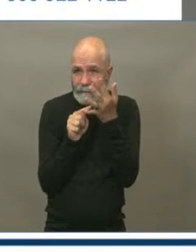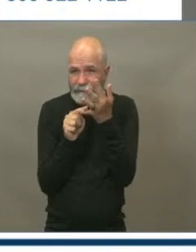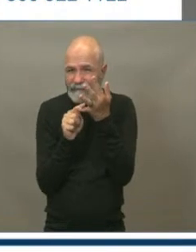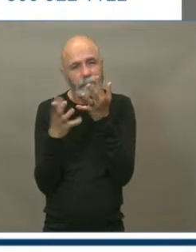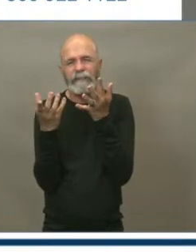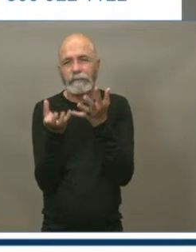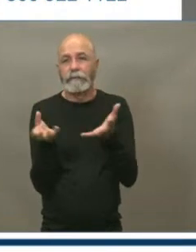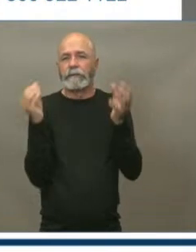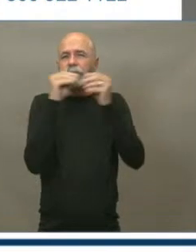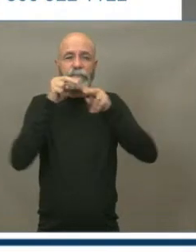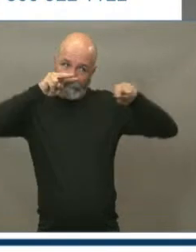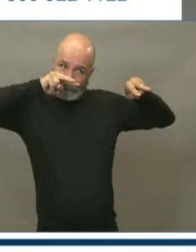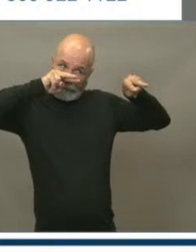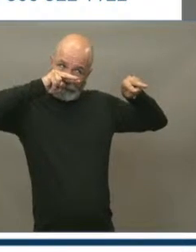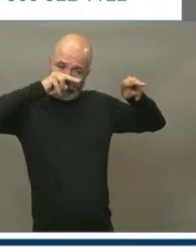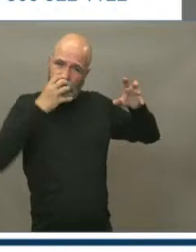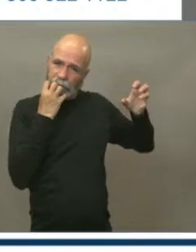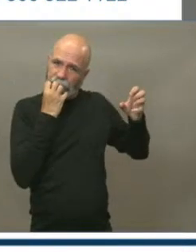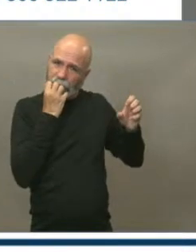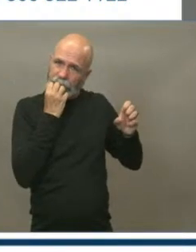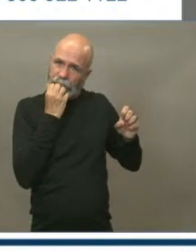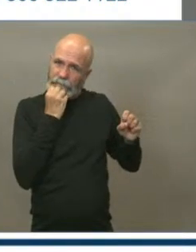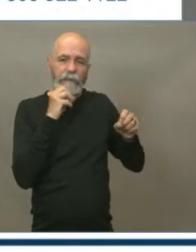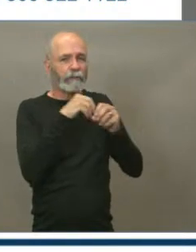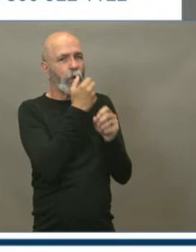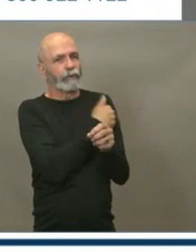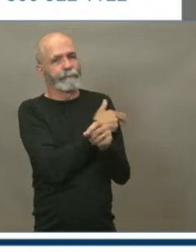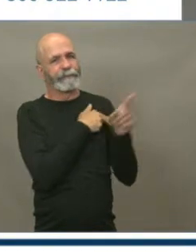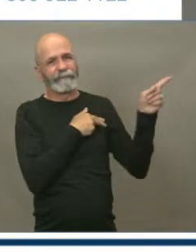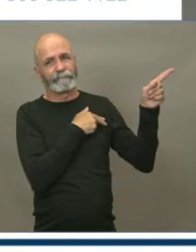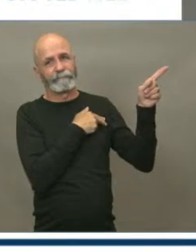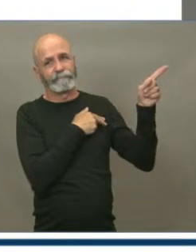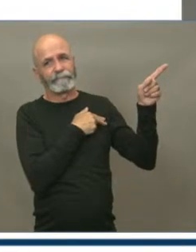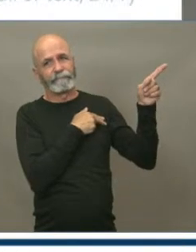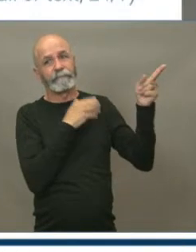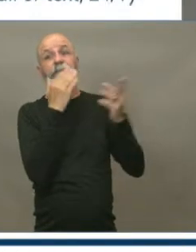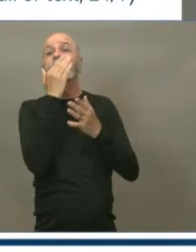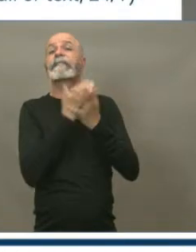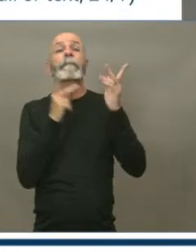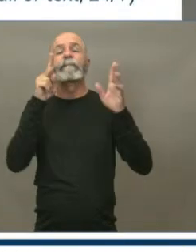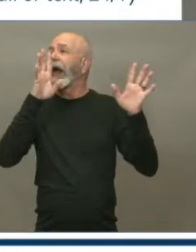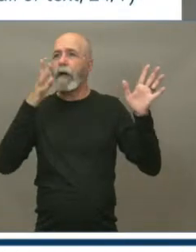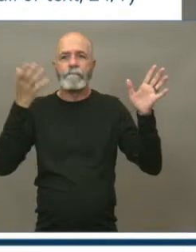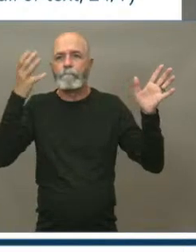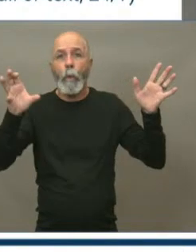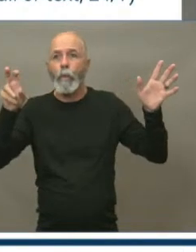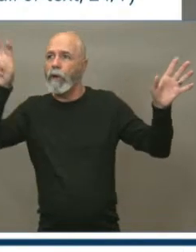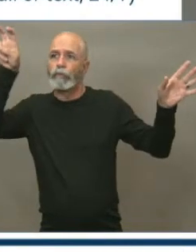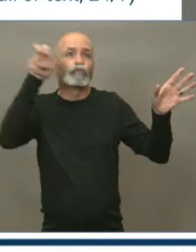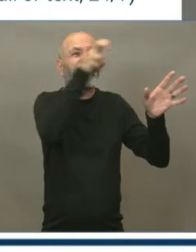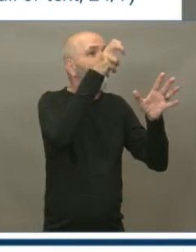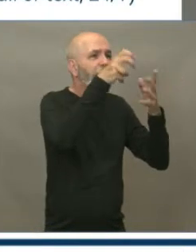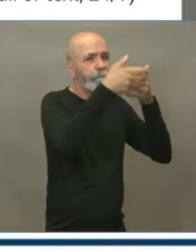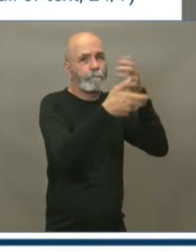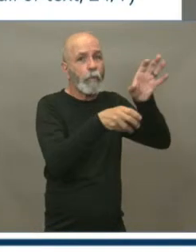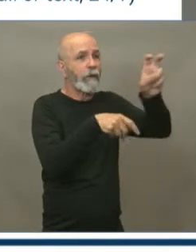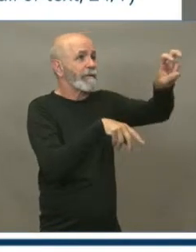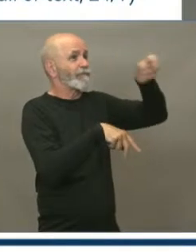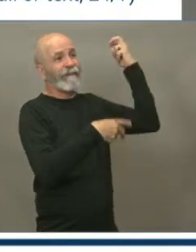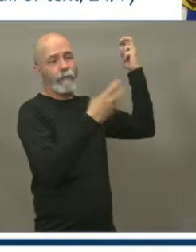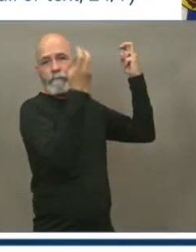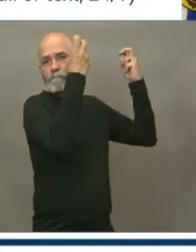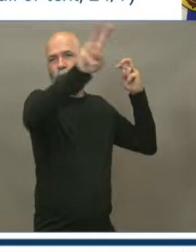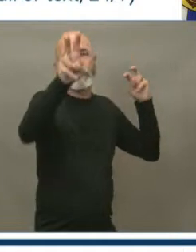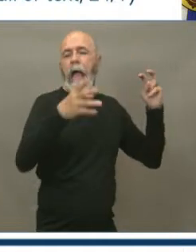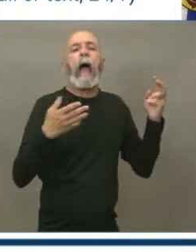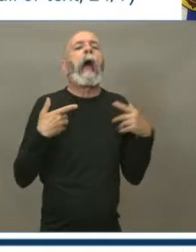that's available at our tertiary care hospital. So there could be some transfer of patients involved in here as well. I don't have that exact breakdown. Go ahead,